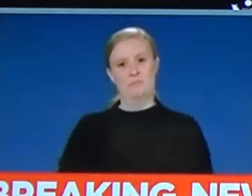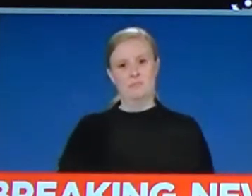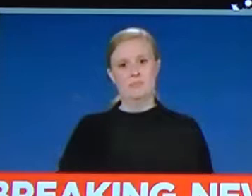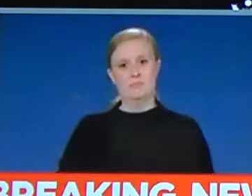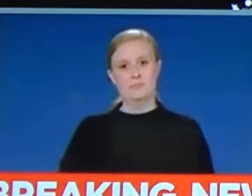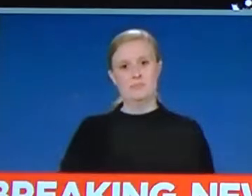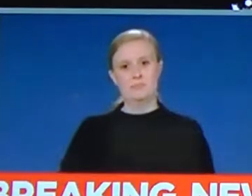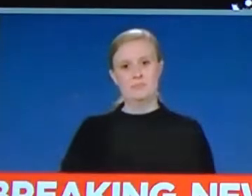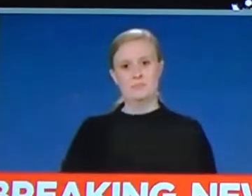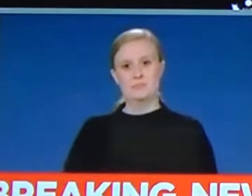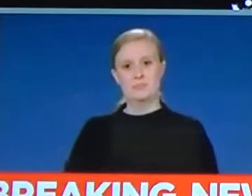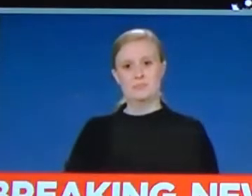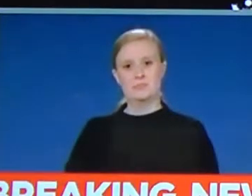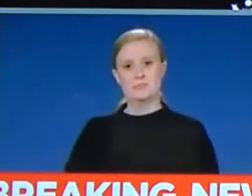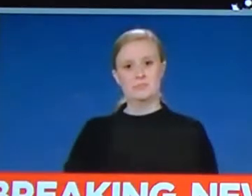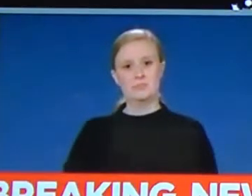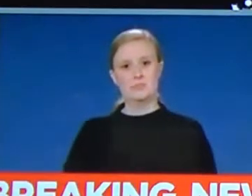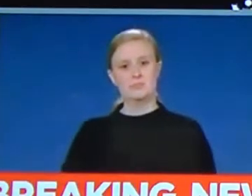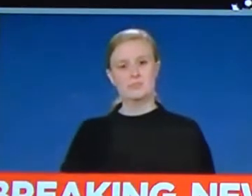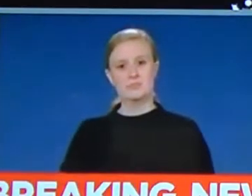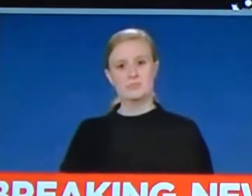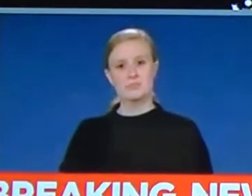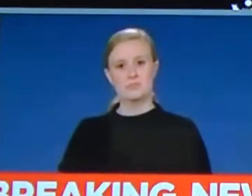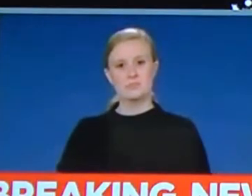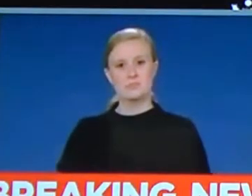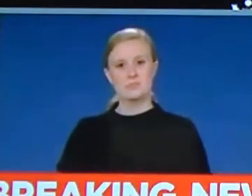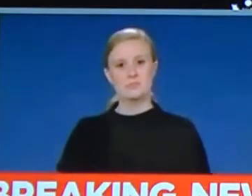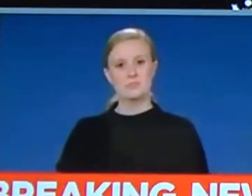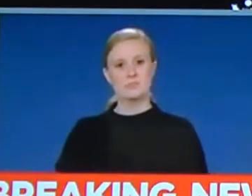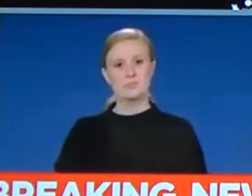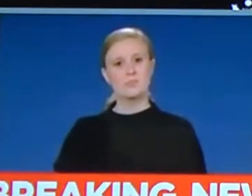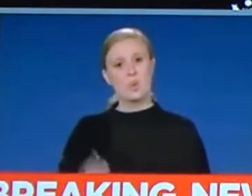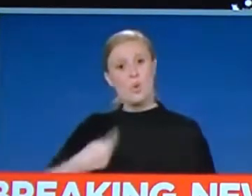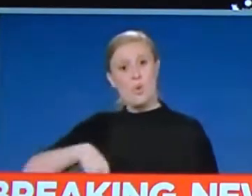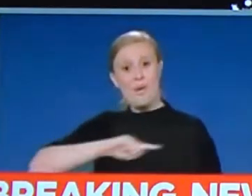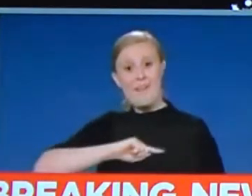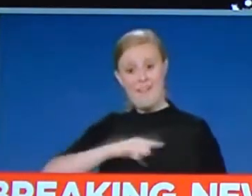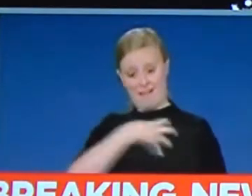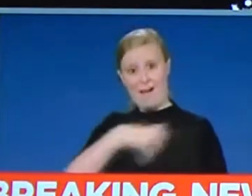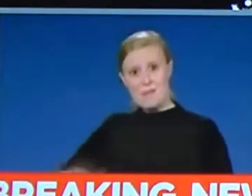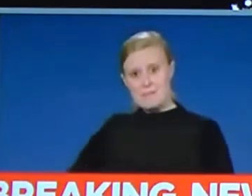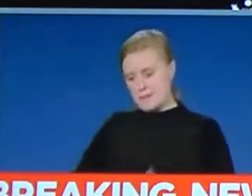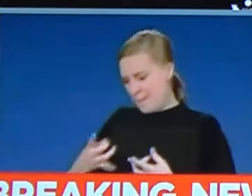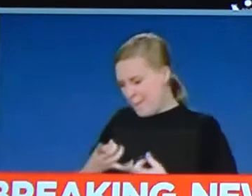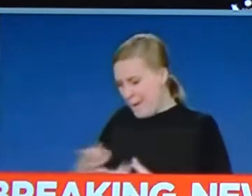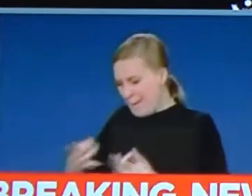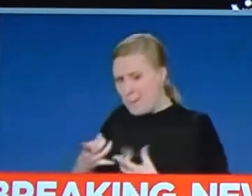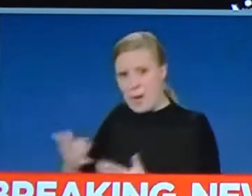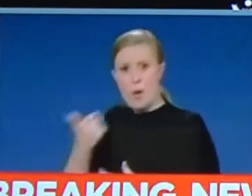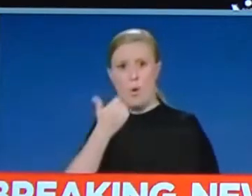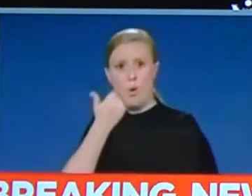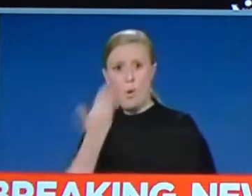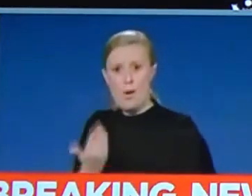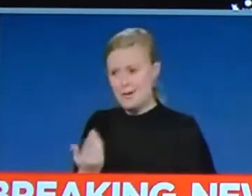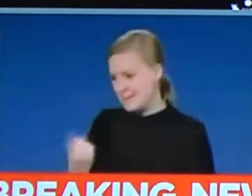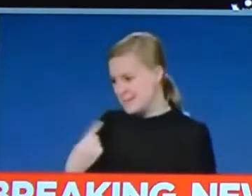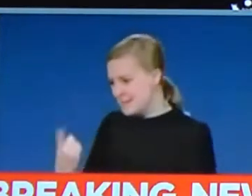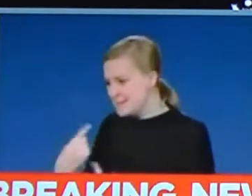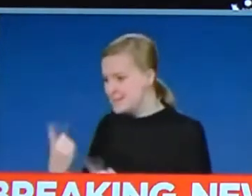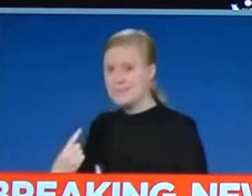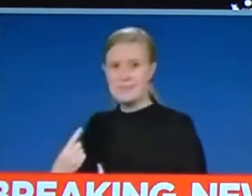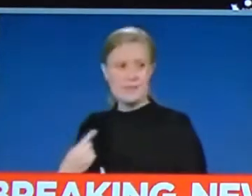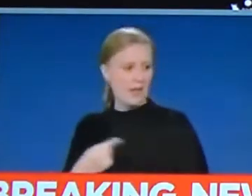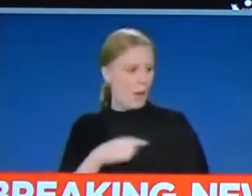to prepare more and more and to strengthen the position we're in. so we can get more ICU beds in